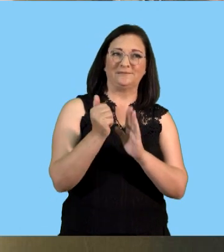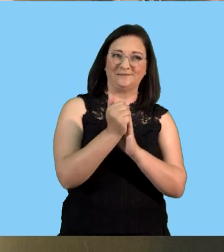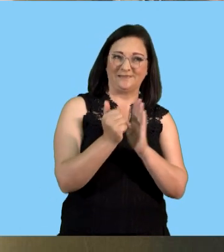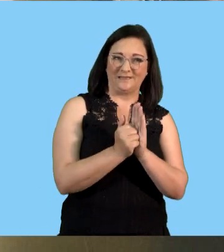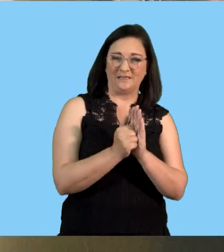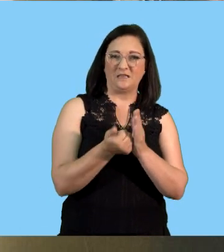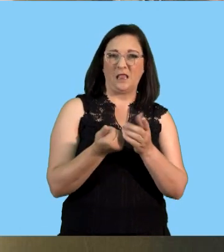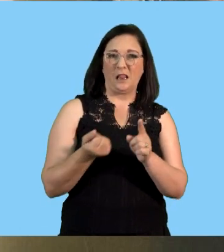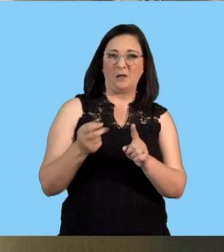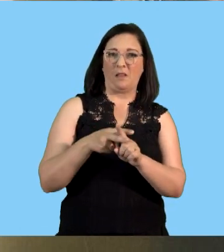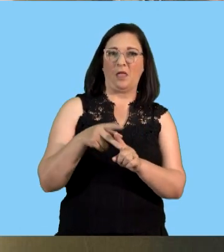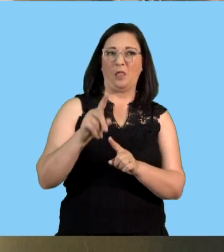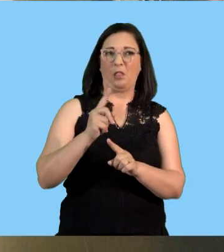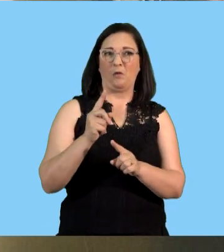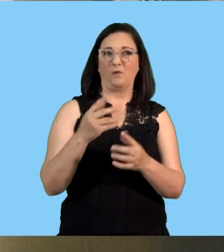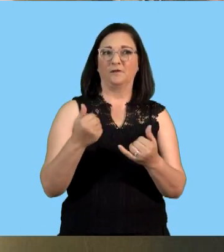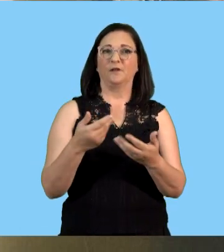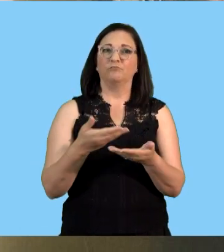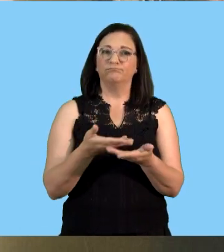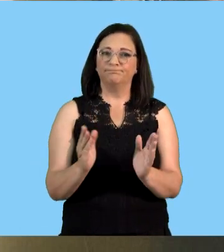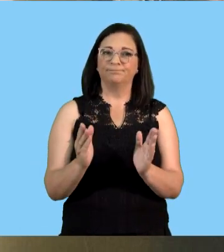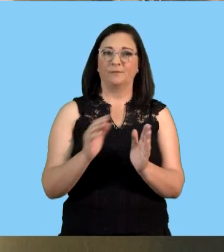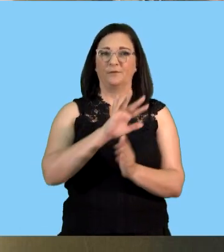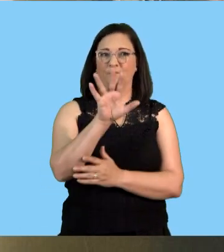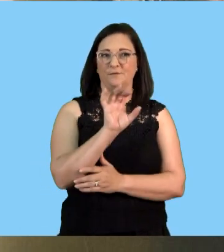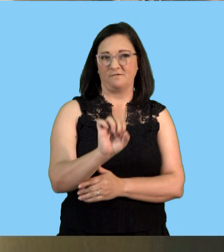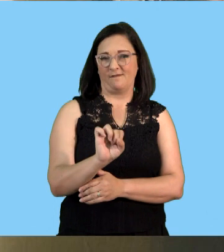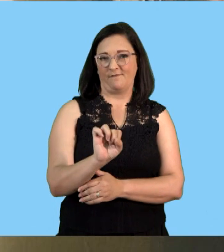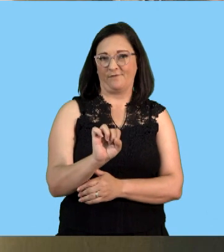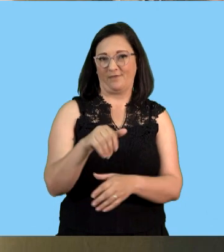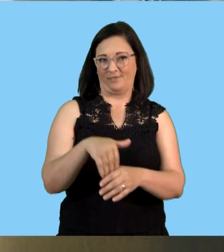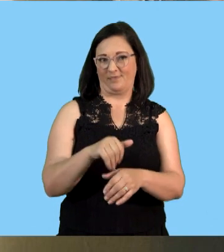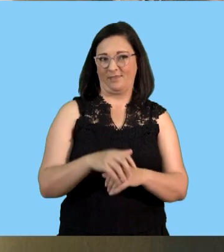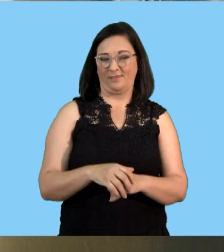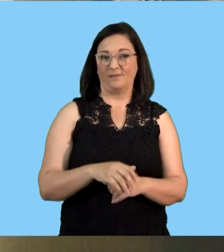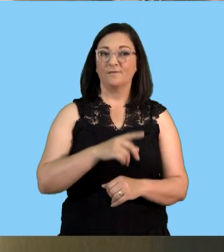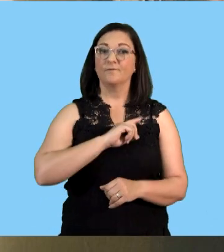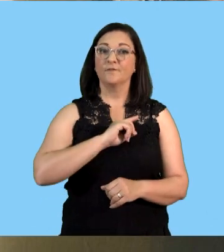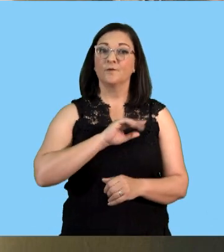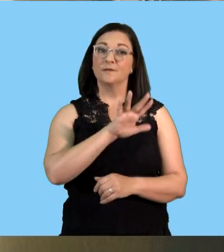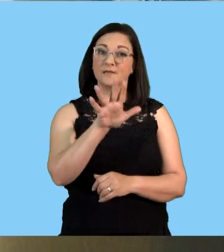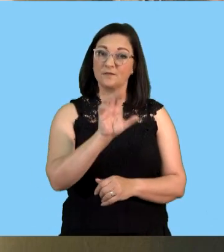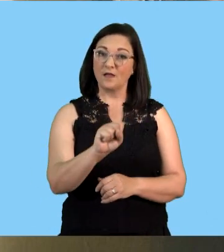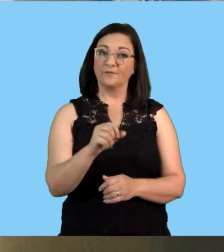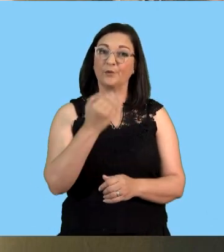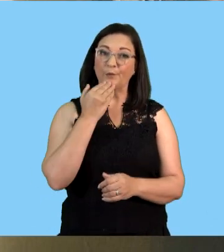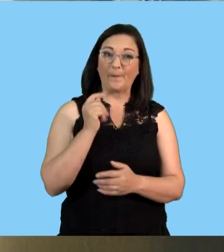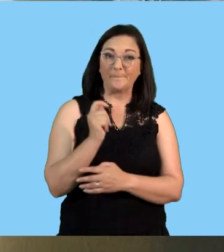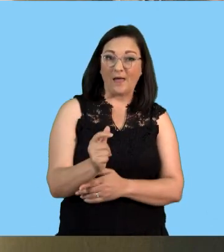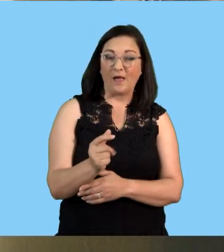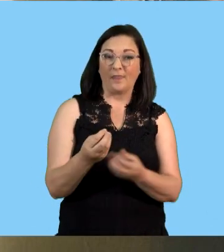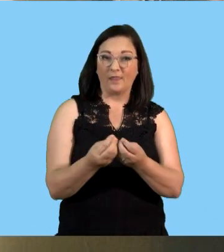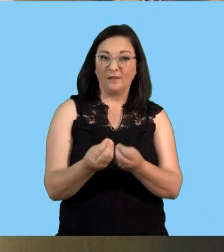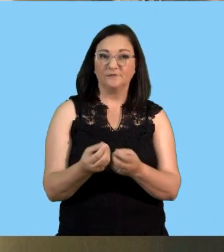transactions that occurs within the Republic of South Africa? Therefore, South African consumers who buy